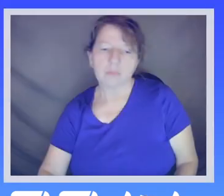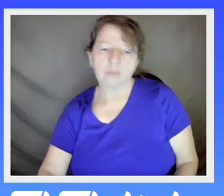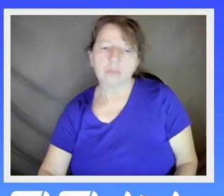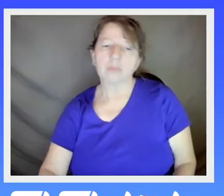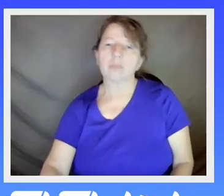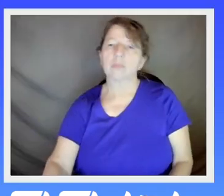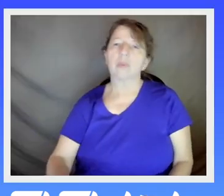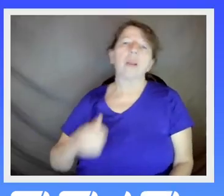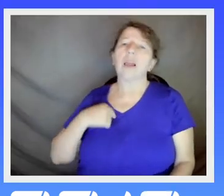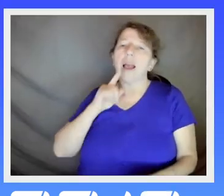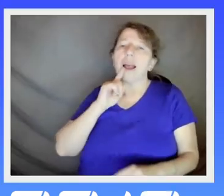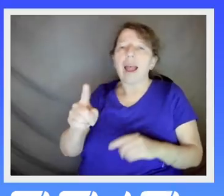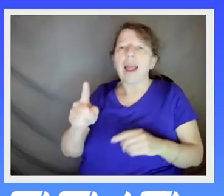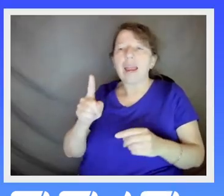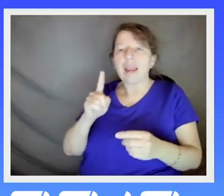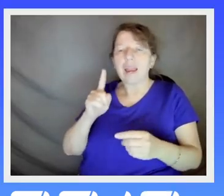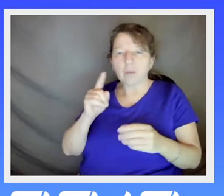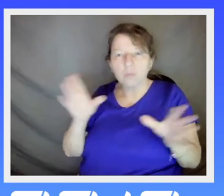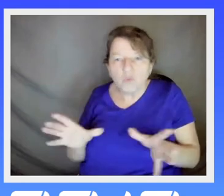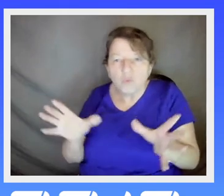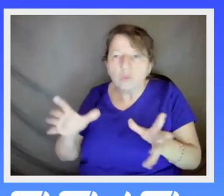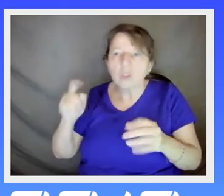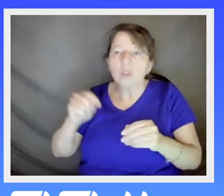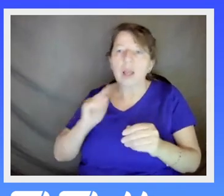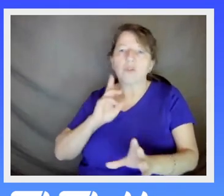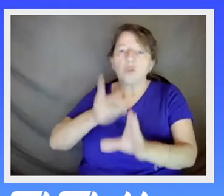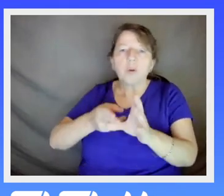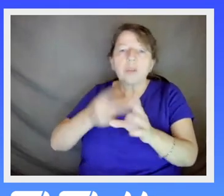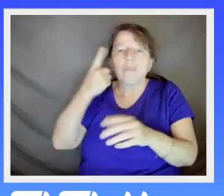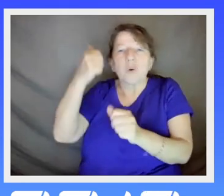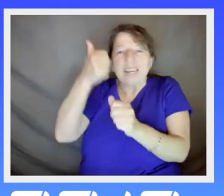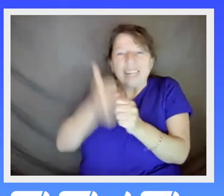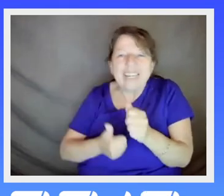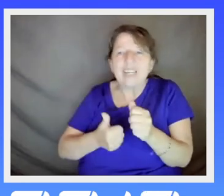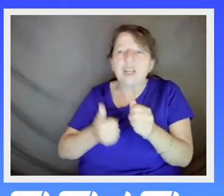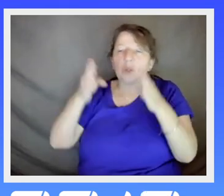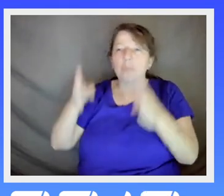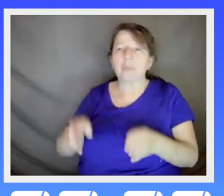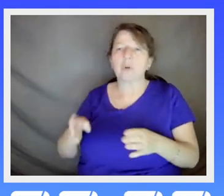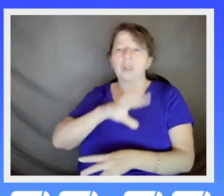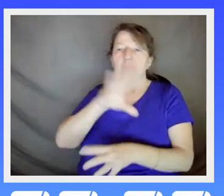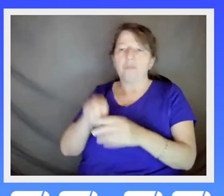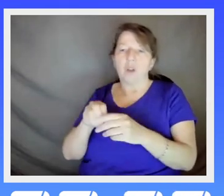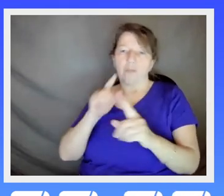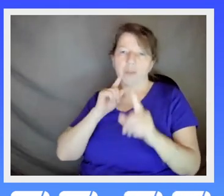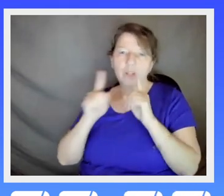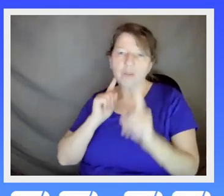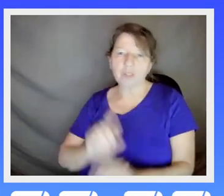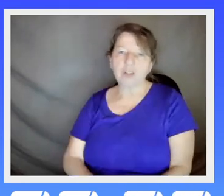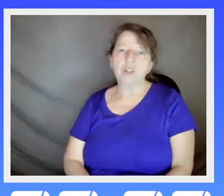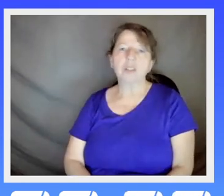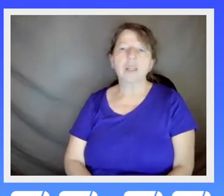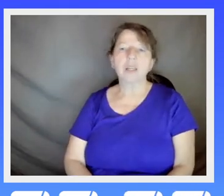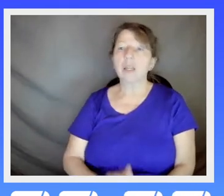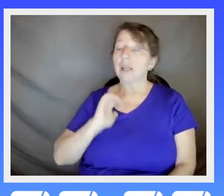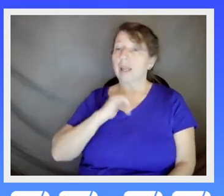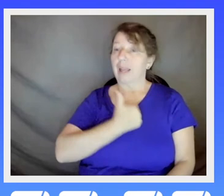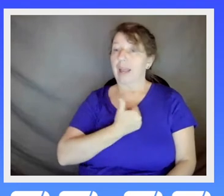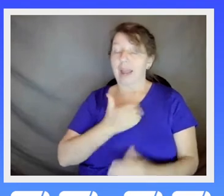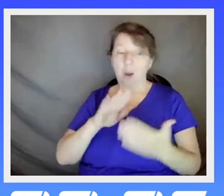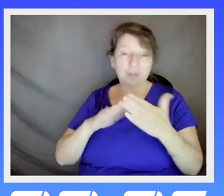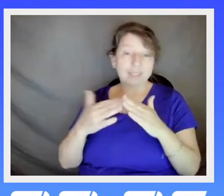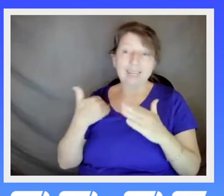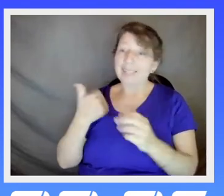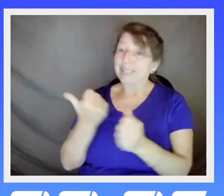by bringing every voice into the conversation. We have everything we need in our city, the resources, the activism,